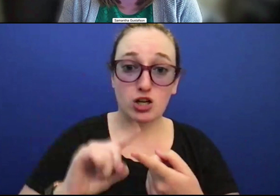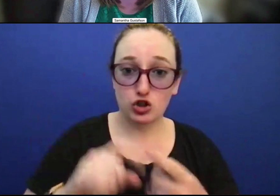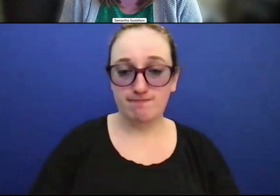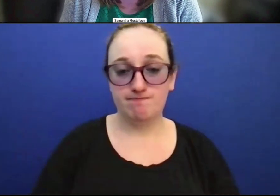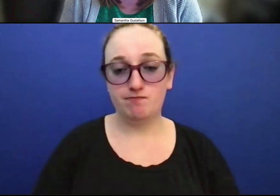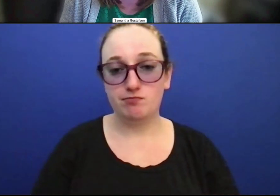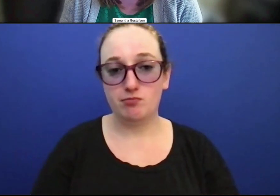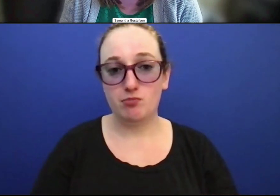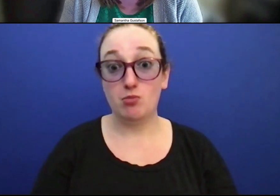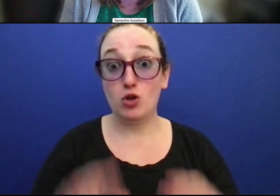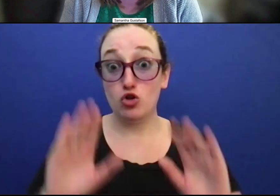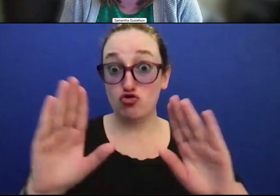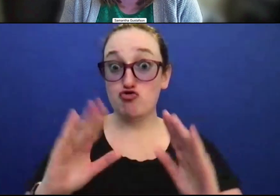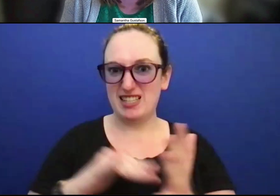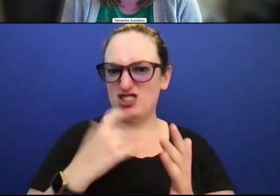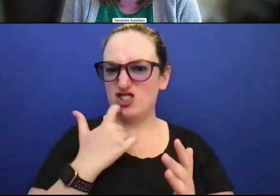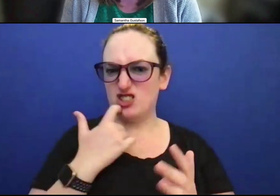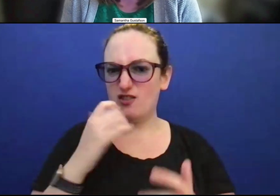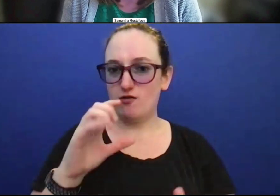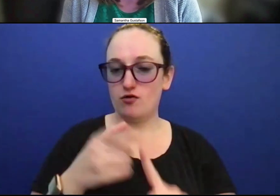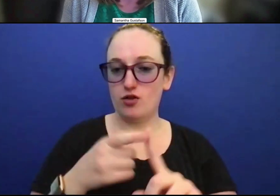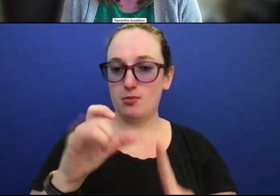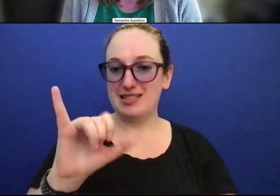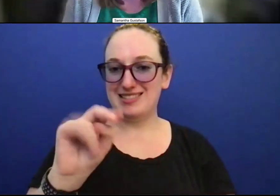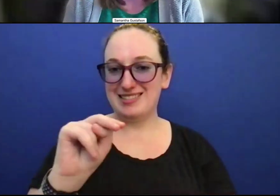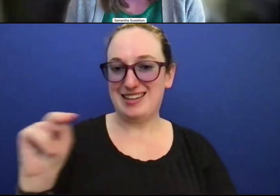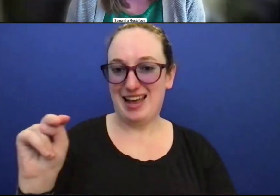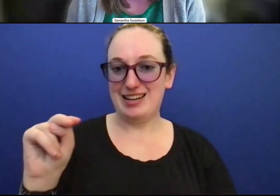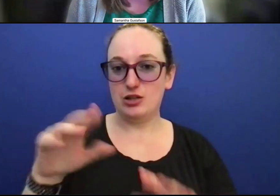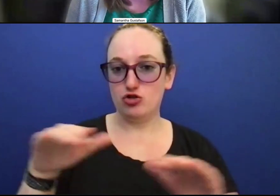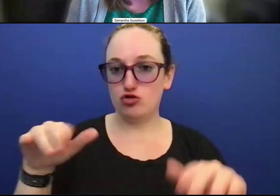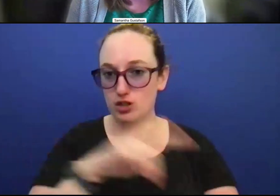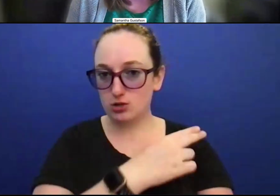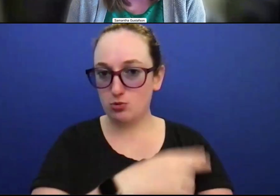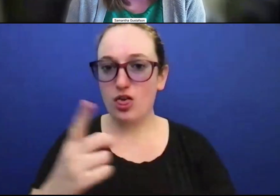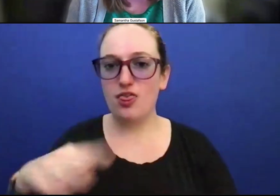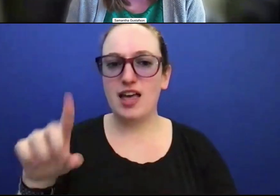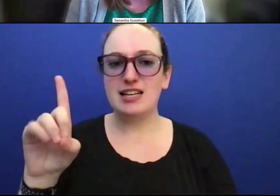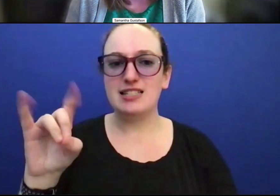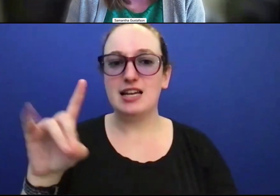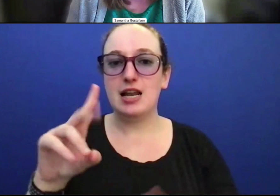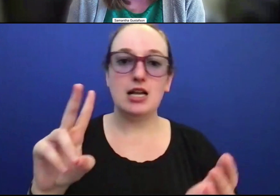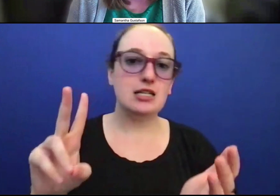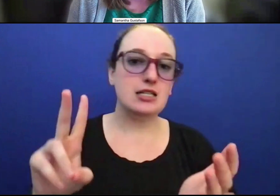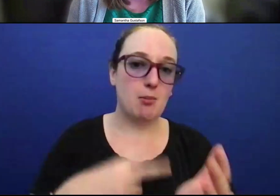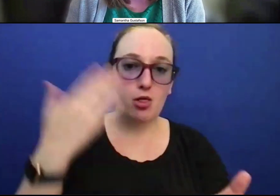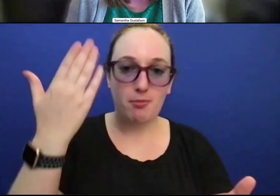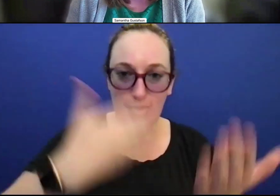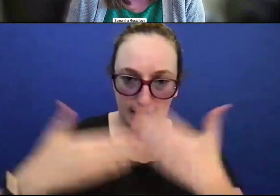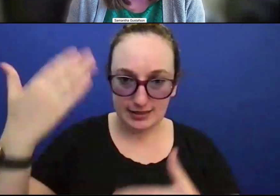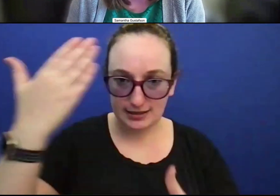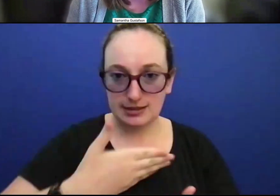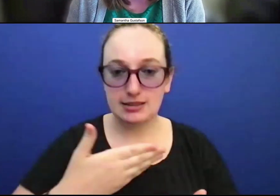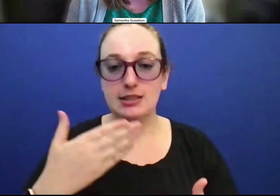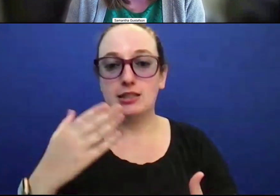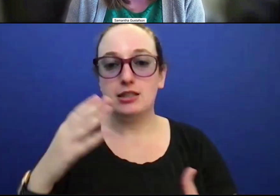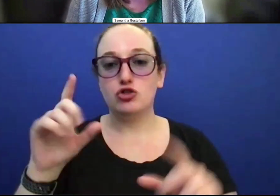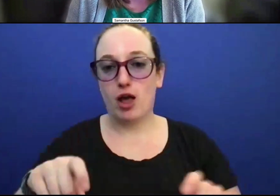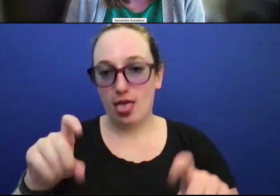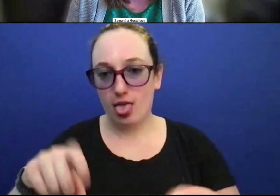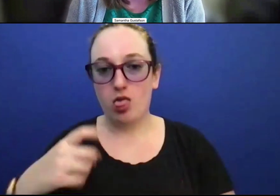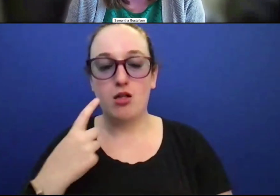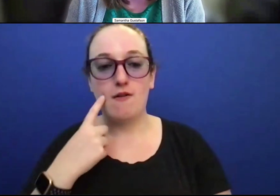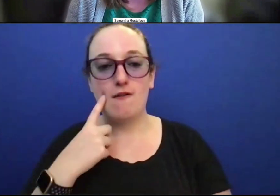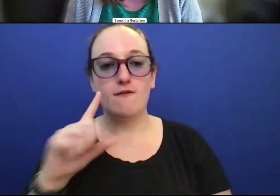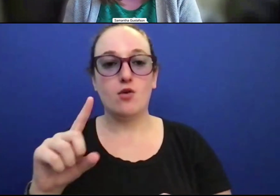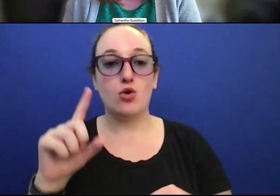Cincinnati Children's Hospital where they did um, a a double blinded trial of hearing